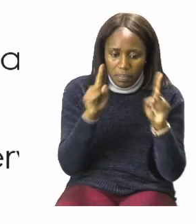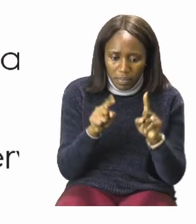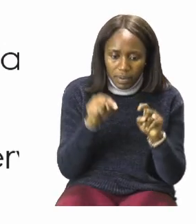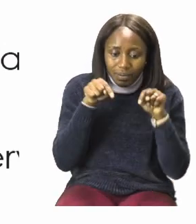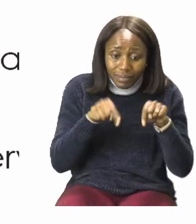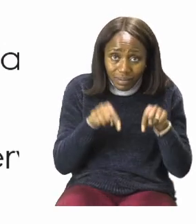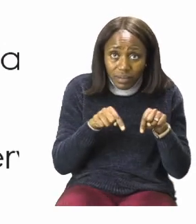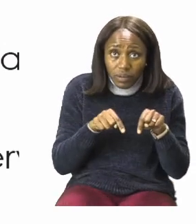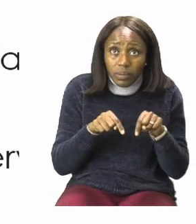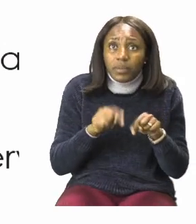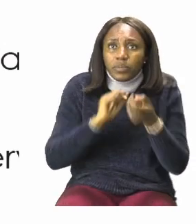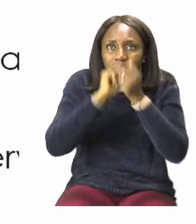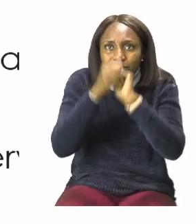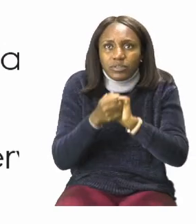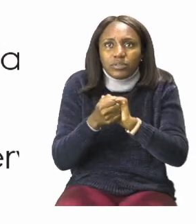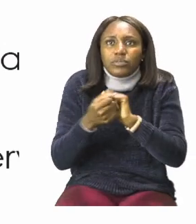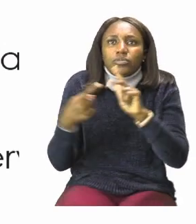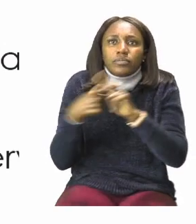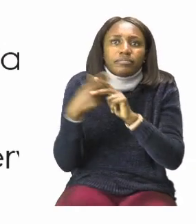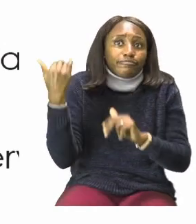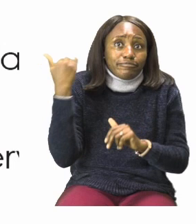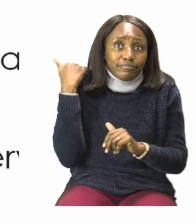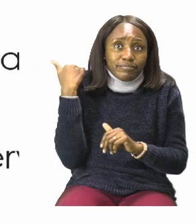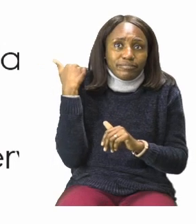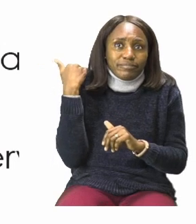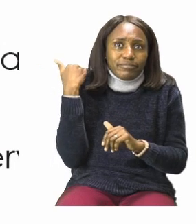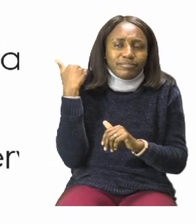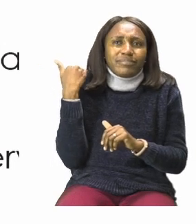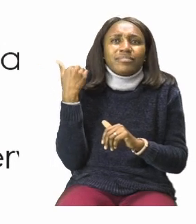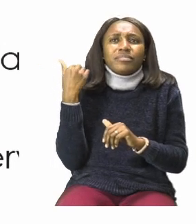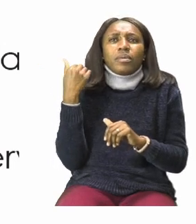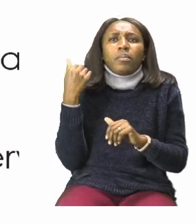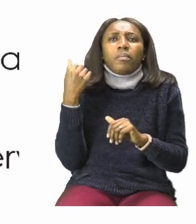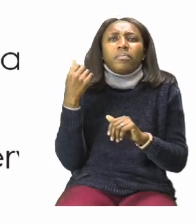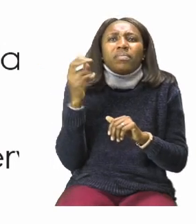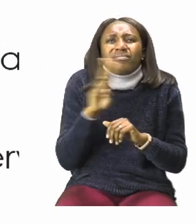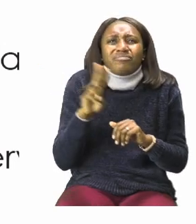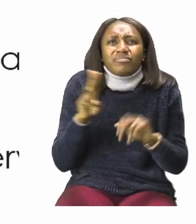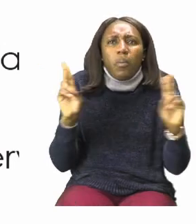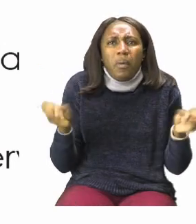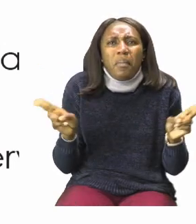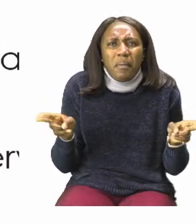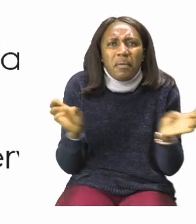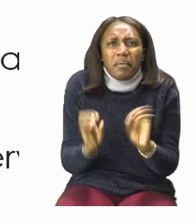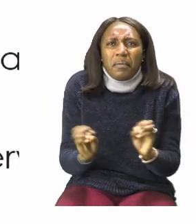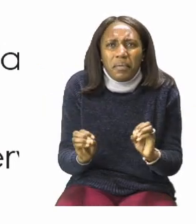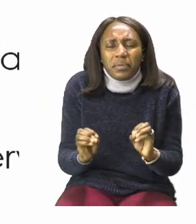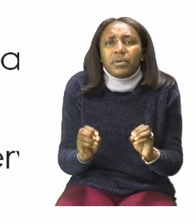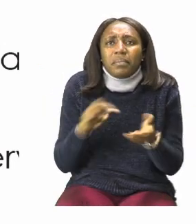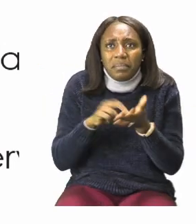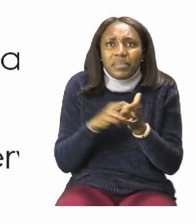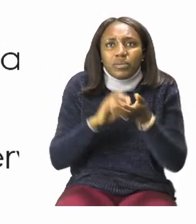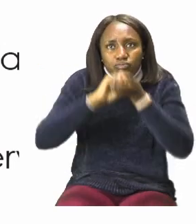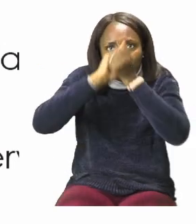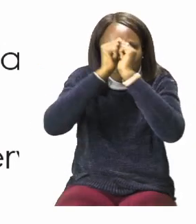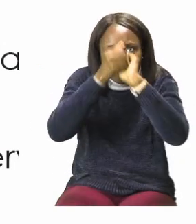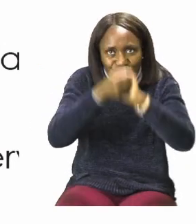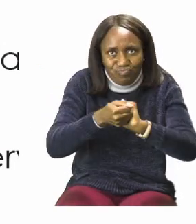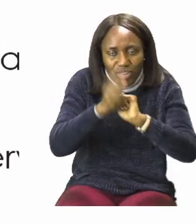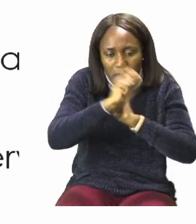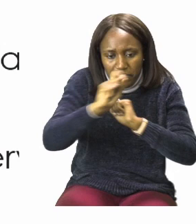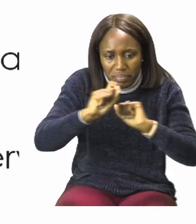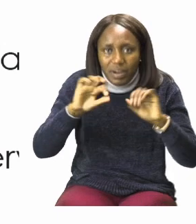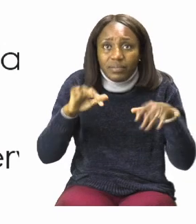the past. Now, an irregular verb means that the verb will change its form.